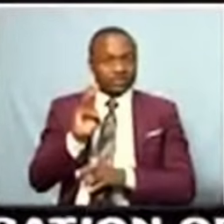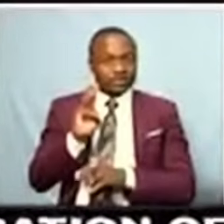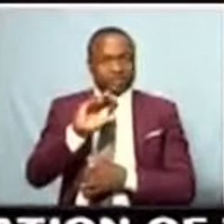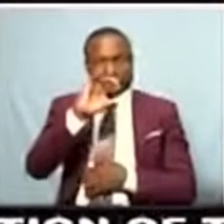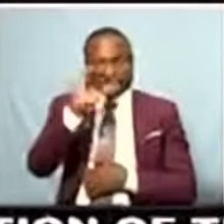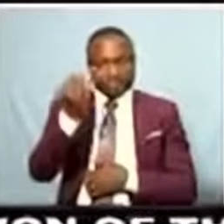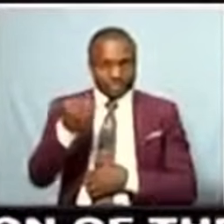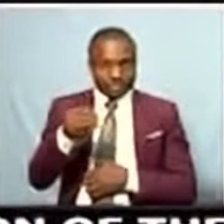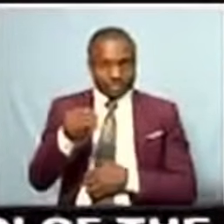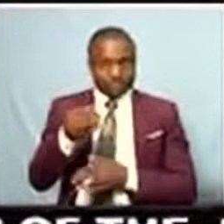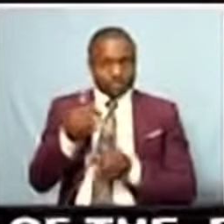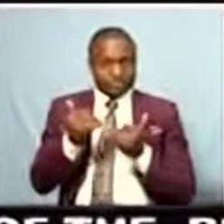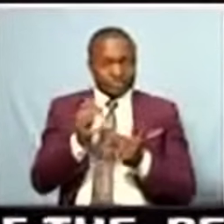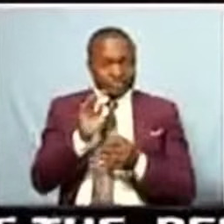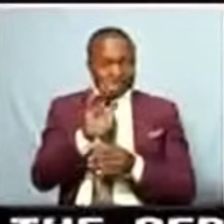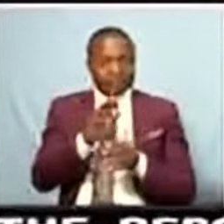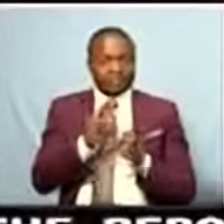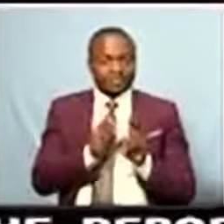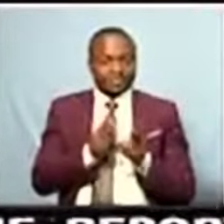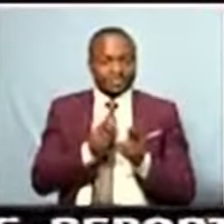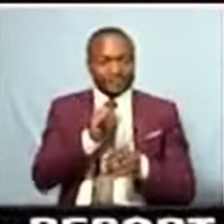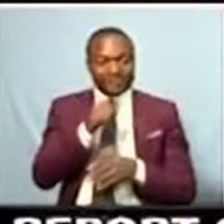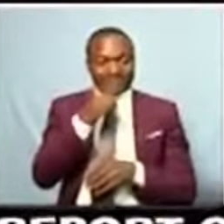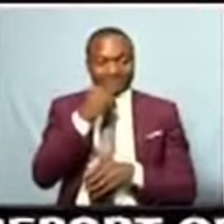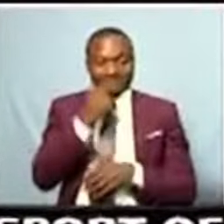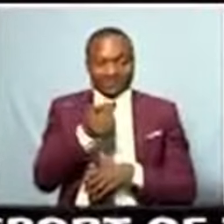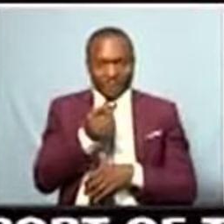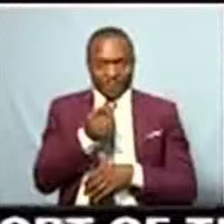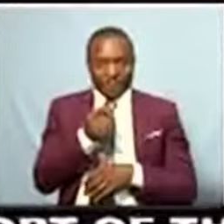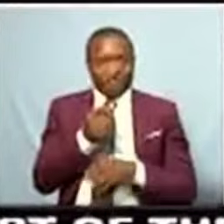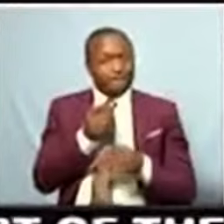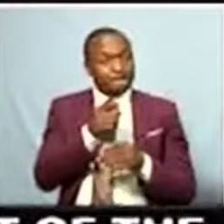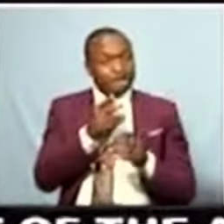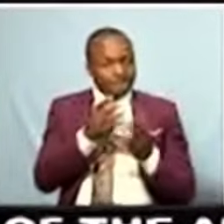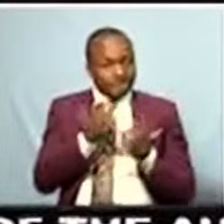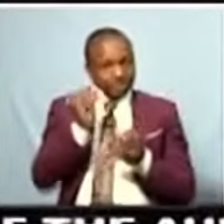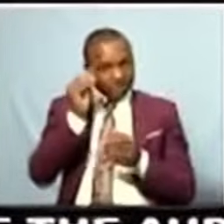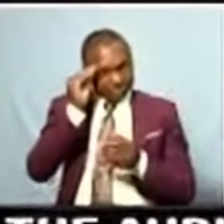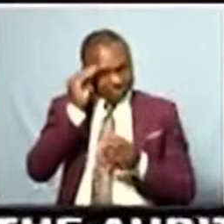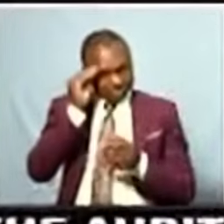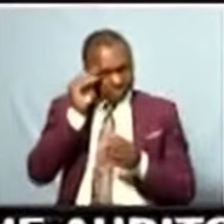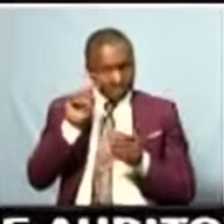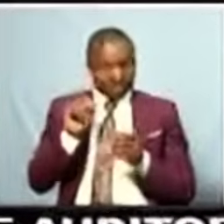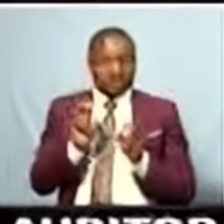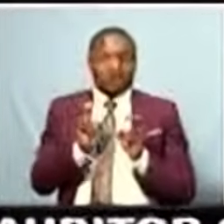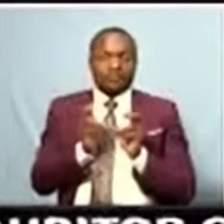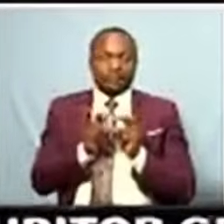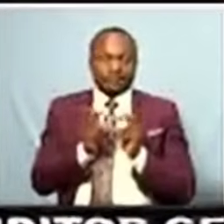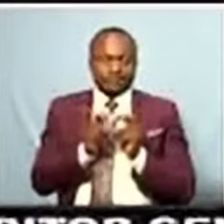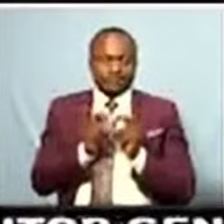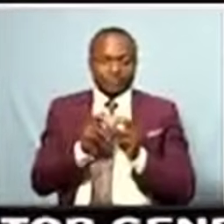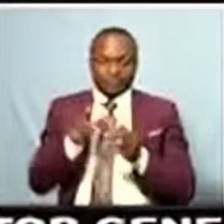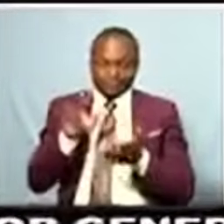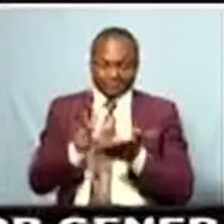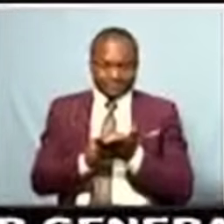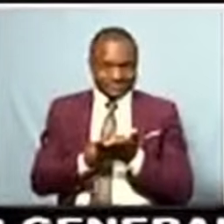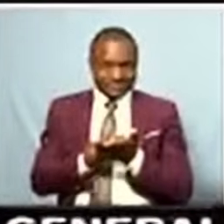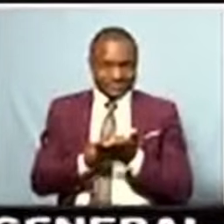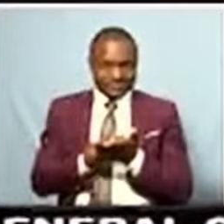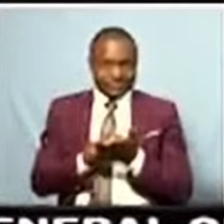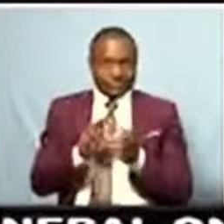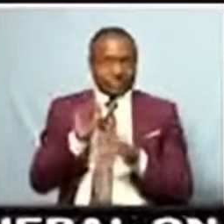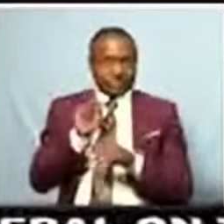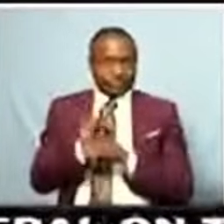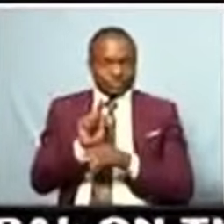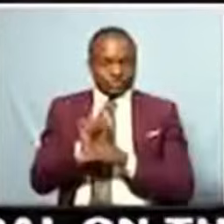16%. Now, in your response, you are saying, further, you may wish to note that the contract, at contract signing, the